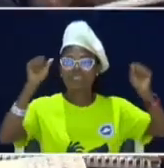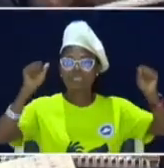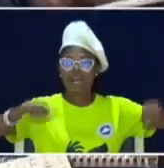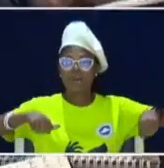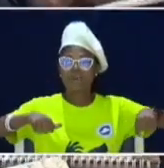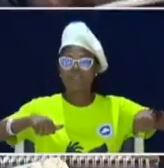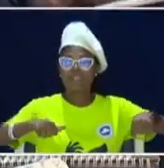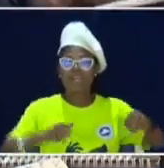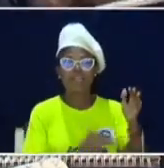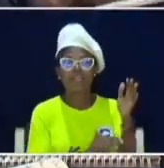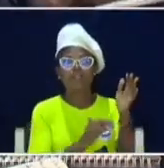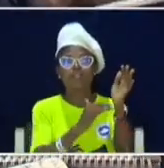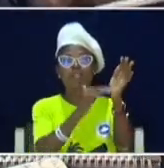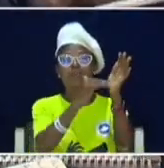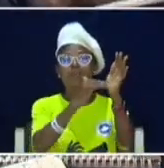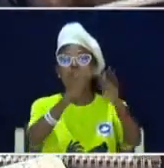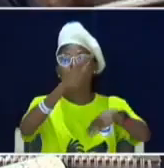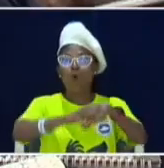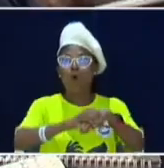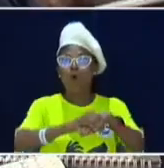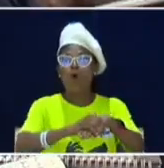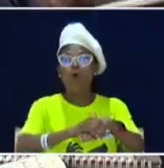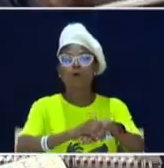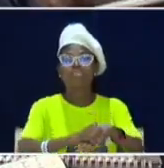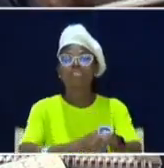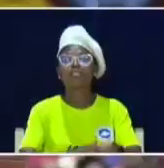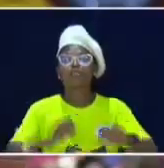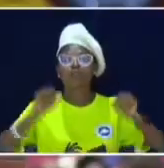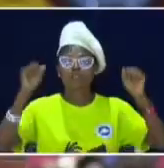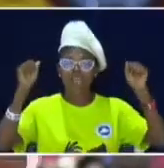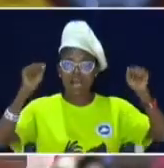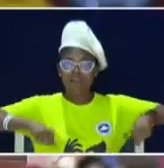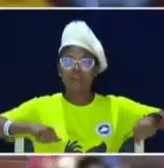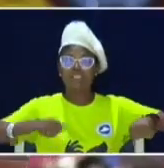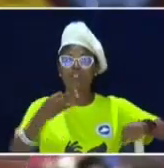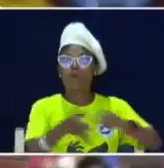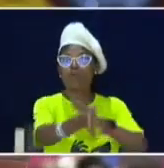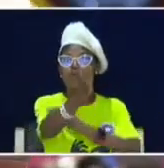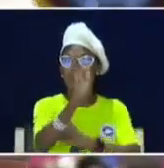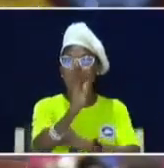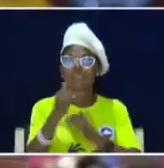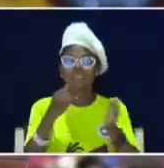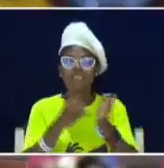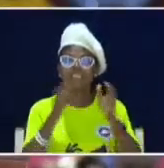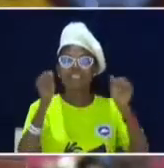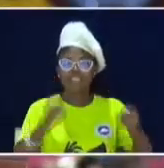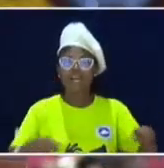stepping on the supernatural capacity of God. It could also mean